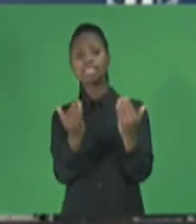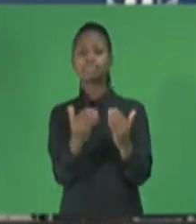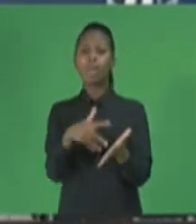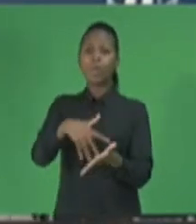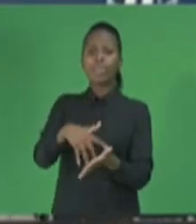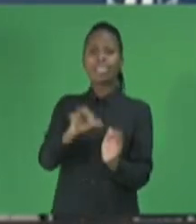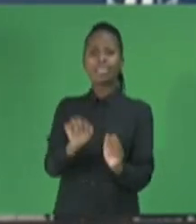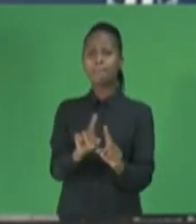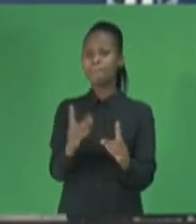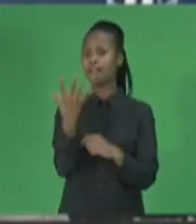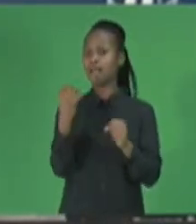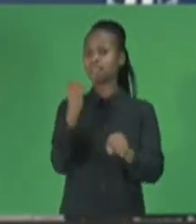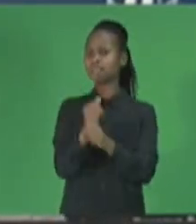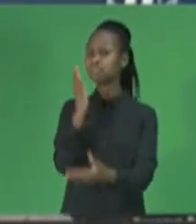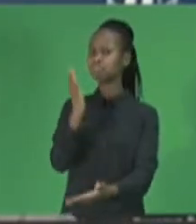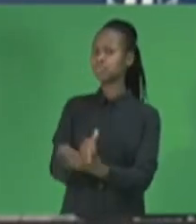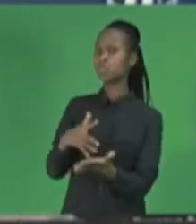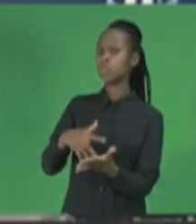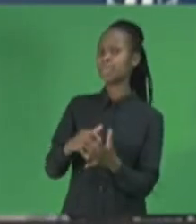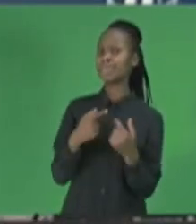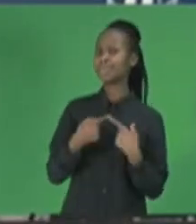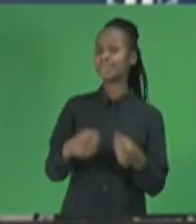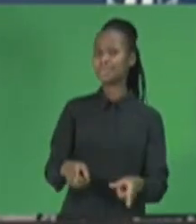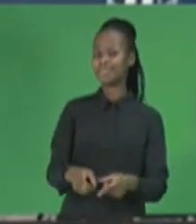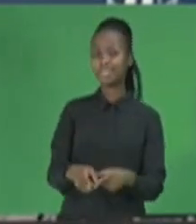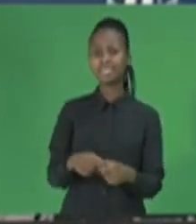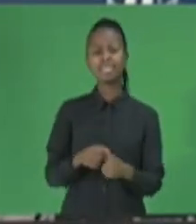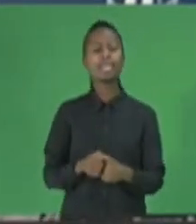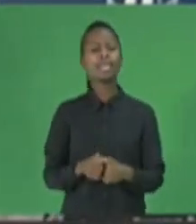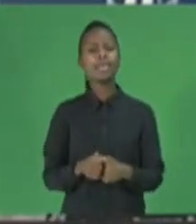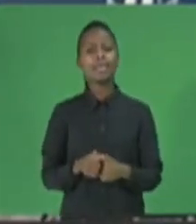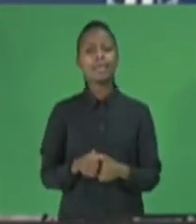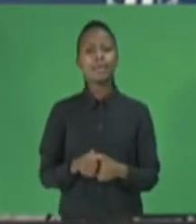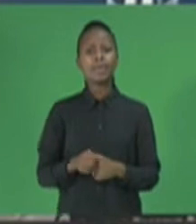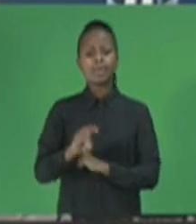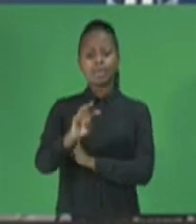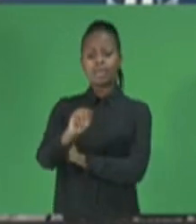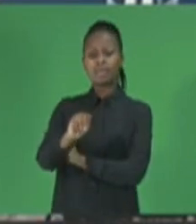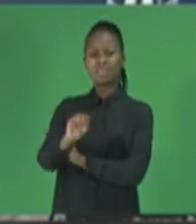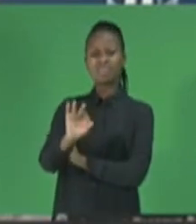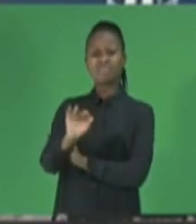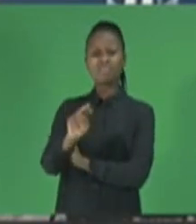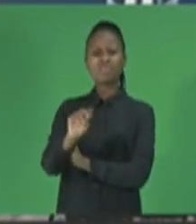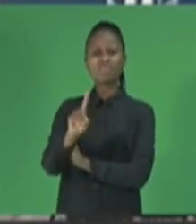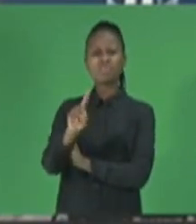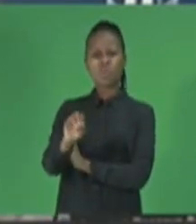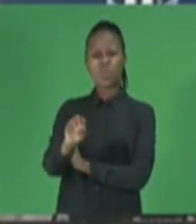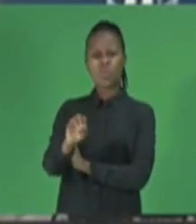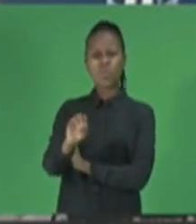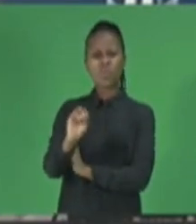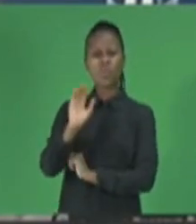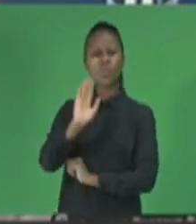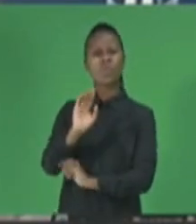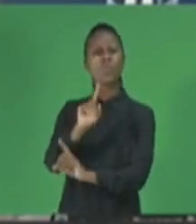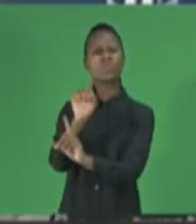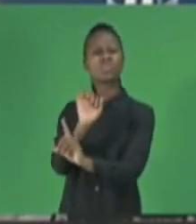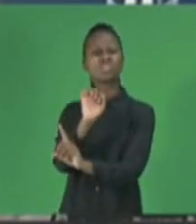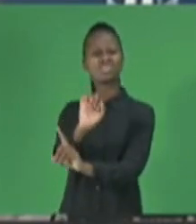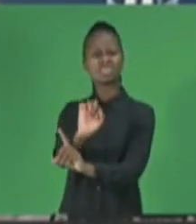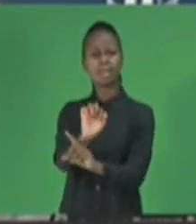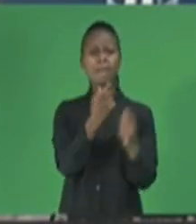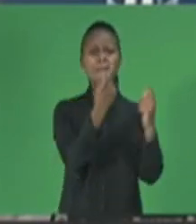Rashad, I'm going to leave that with you. Mfuneko, I do not understand why monetary and